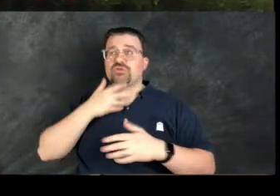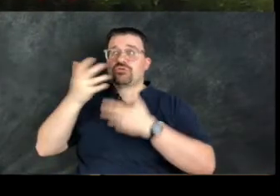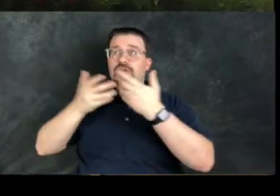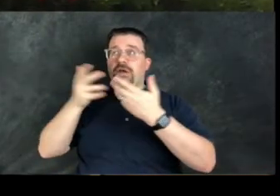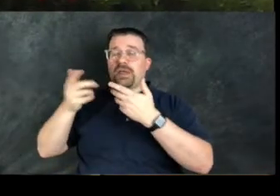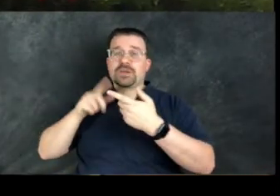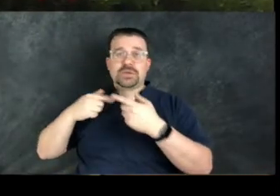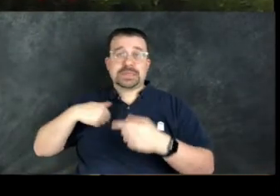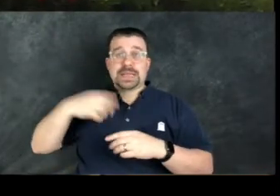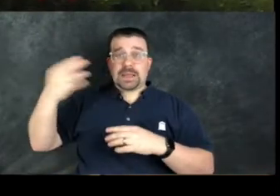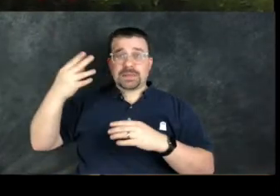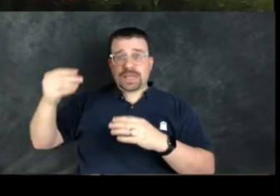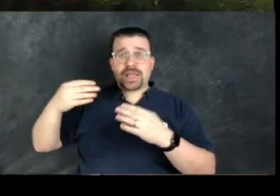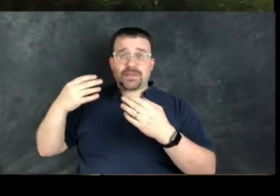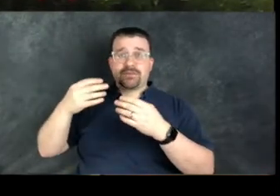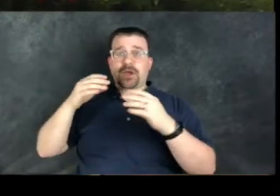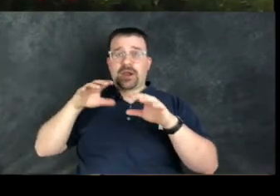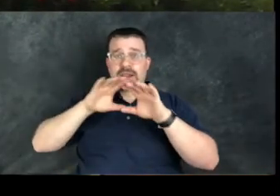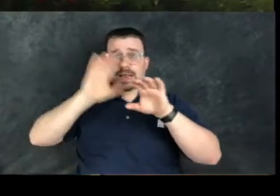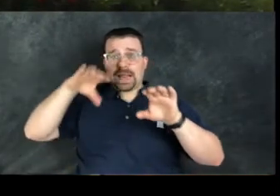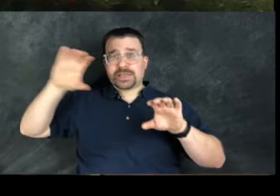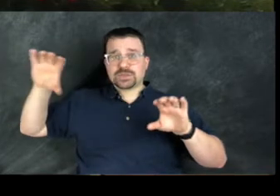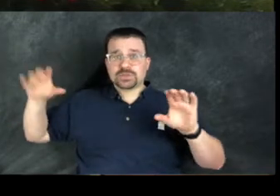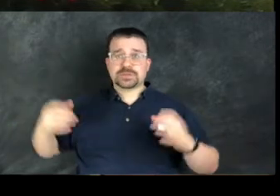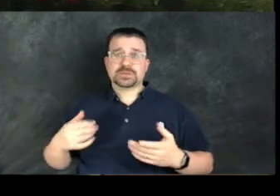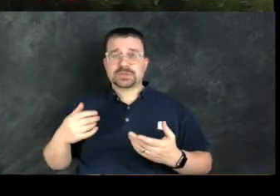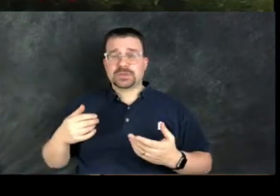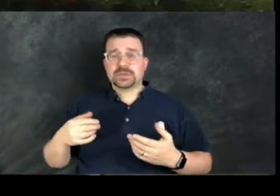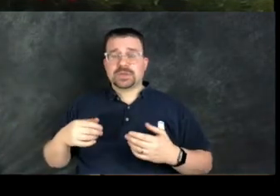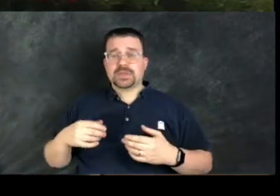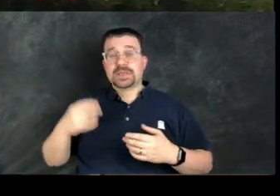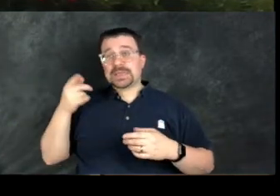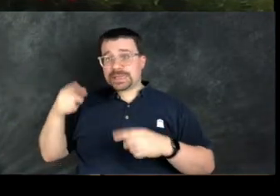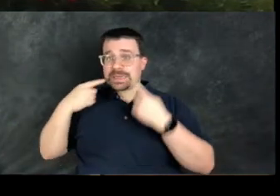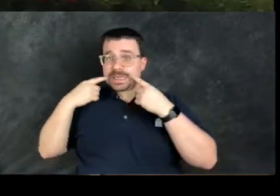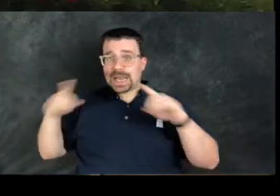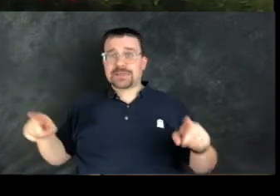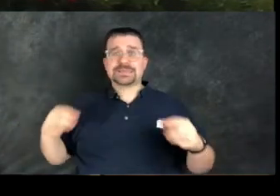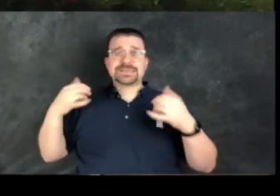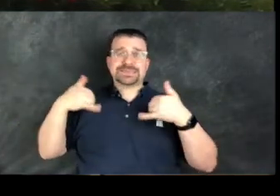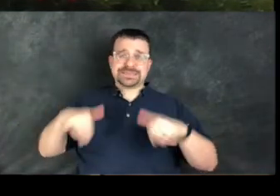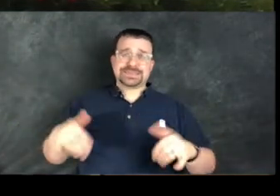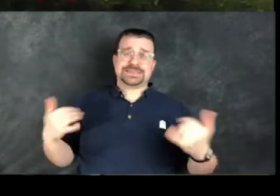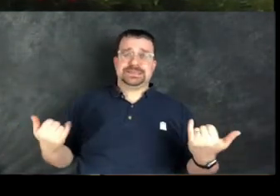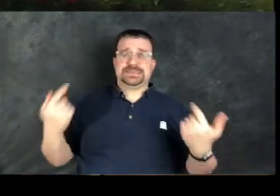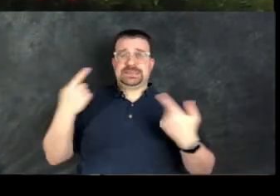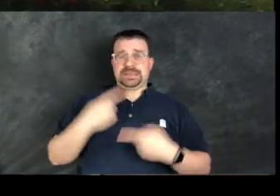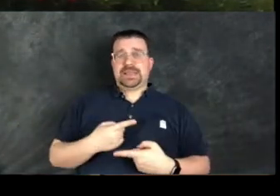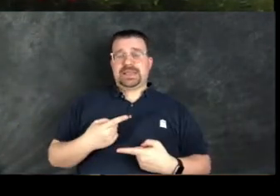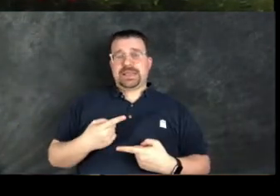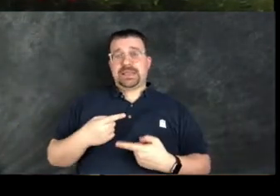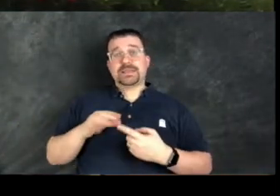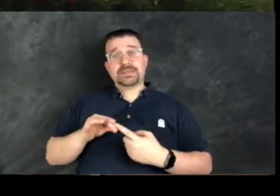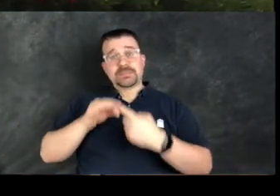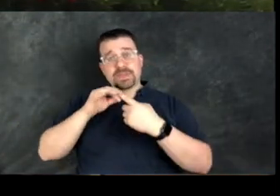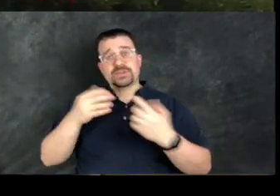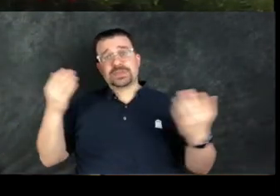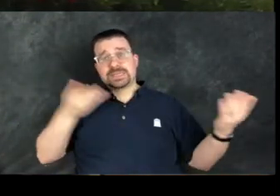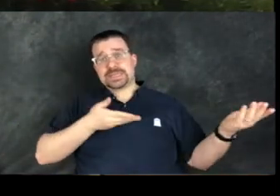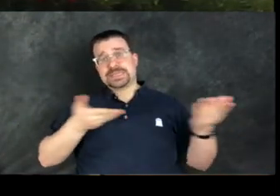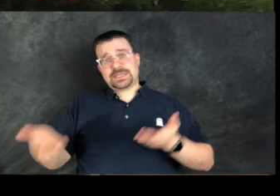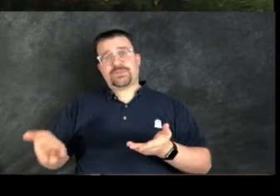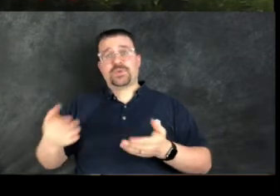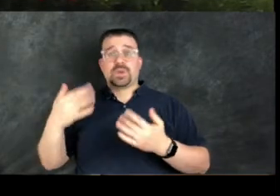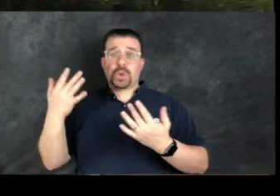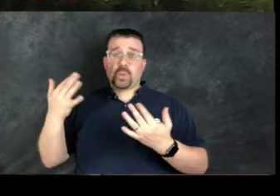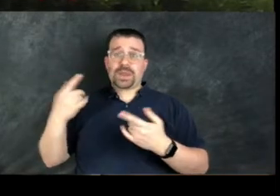outside of our castles. For he announces still today, a special delivery waits to dwell in